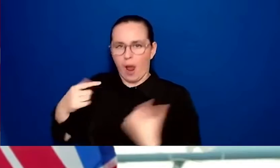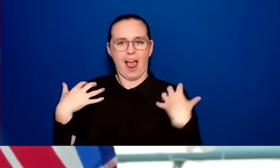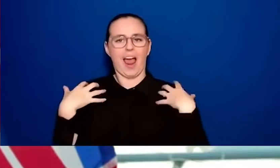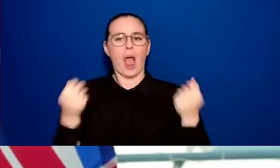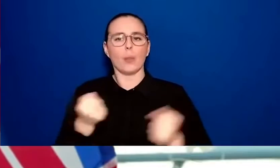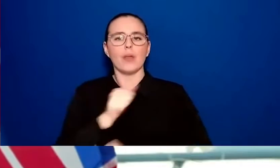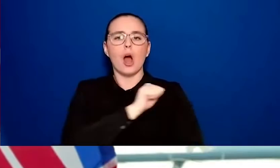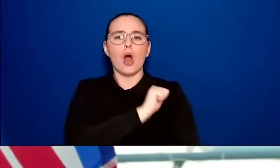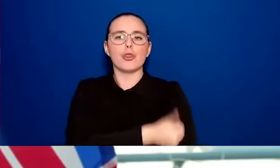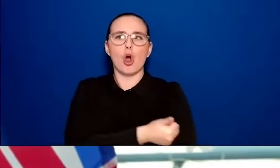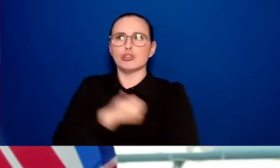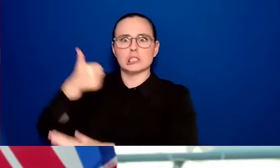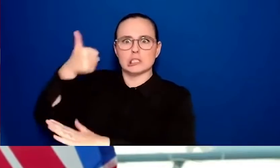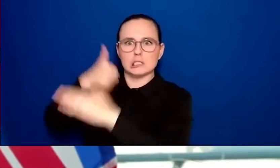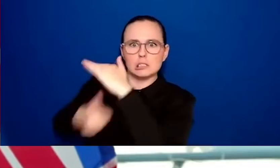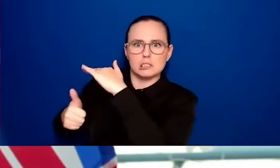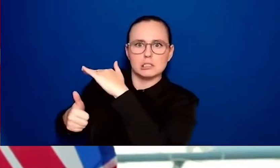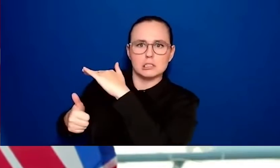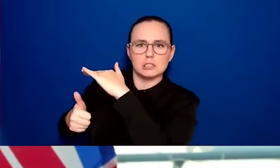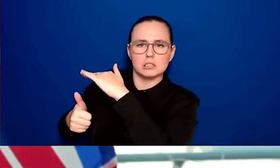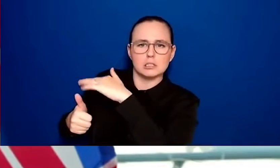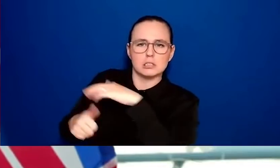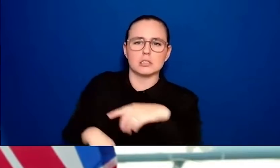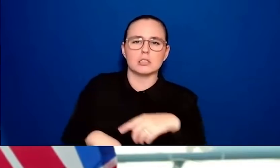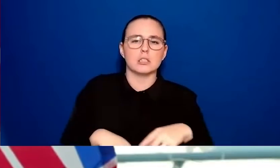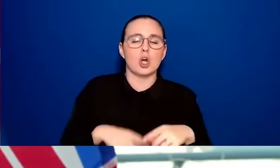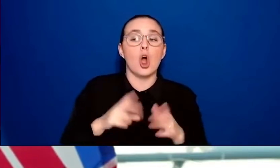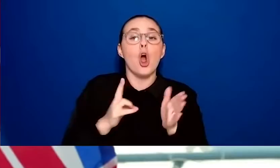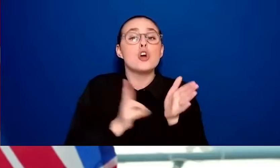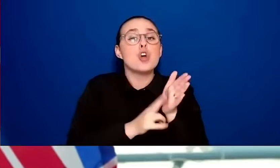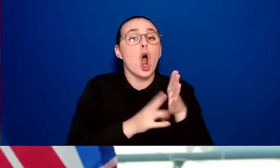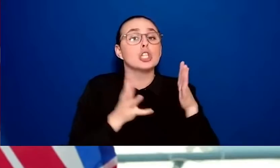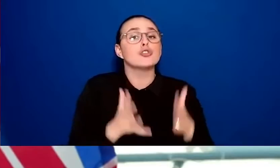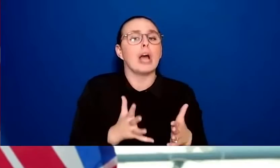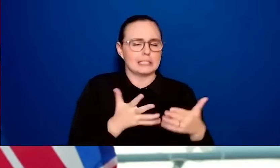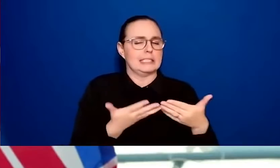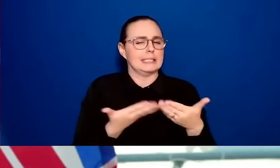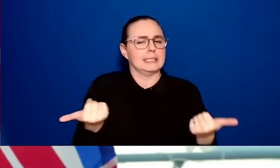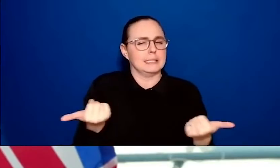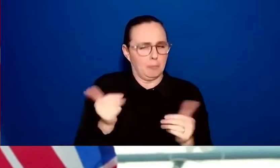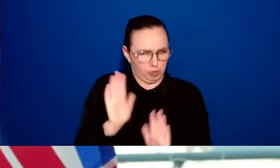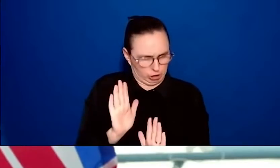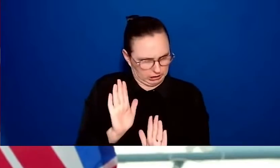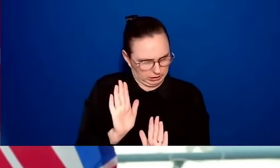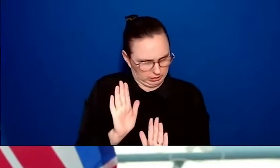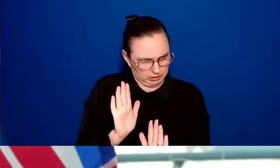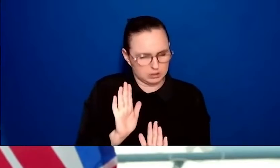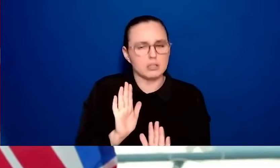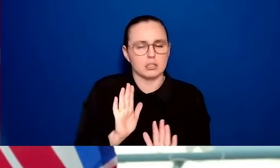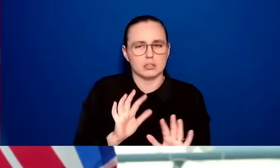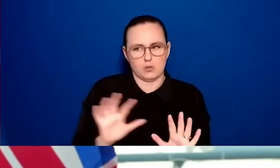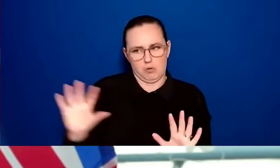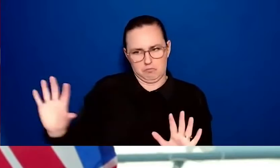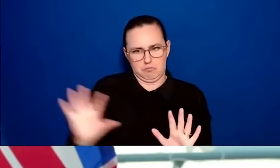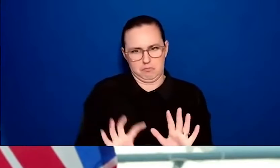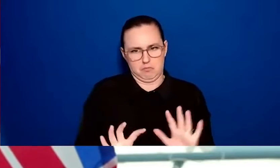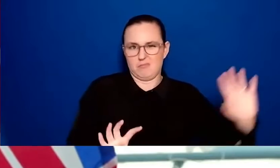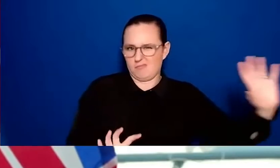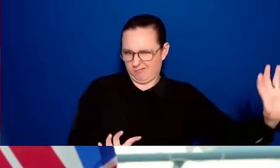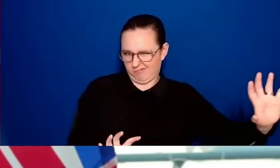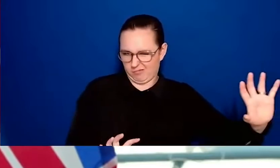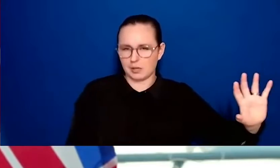relationship. But yes, the things that we need to take into account, there are very few people who cannot be immunized with